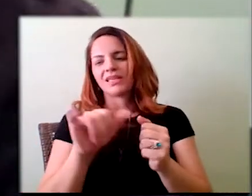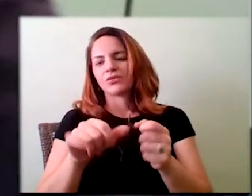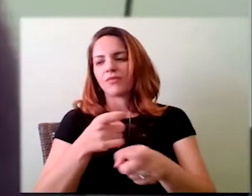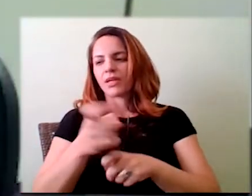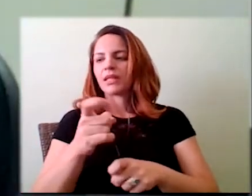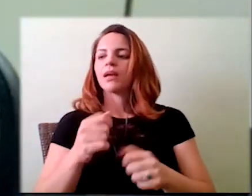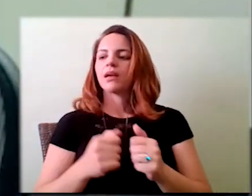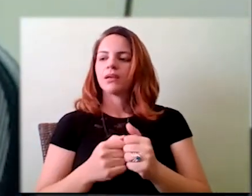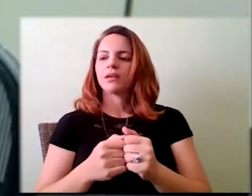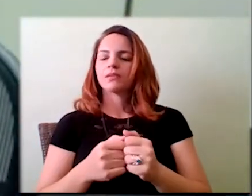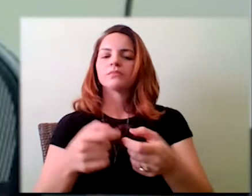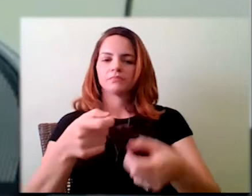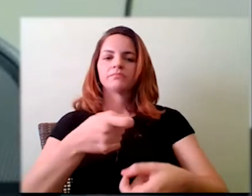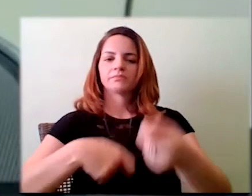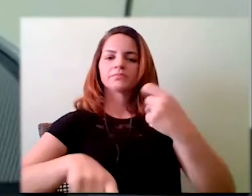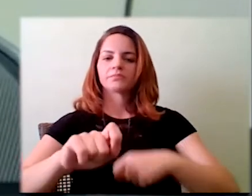Okay.